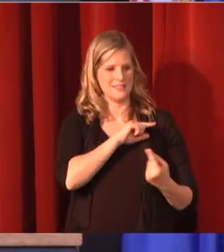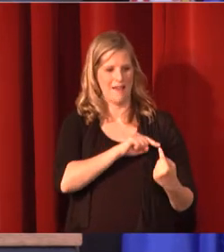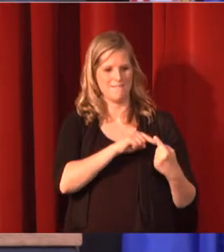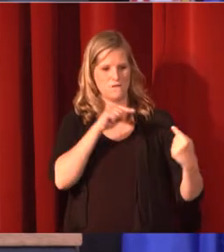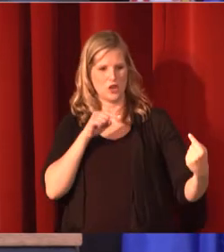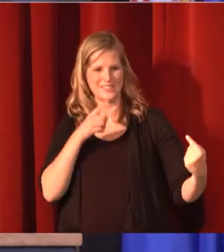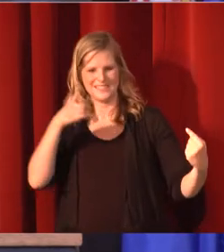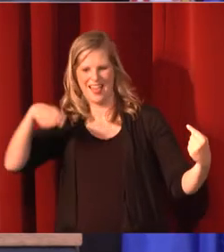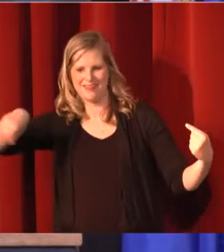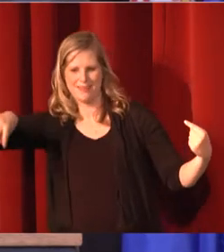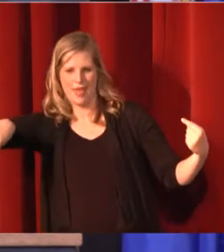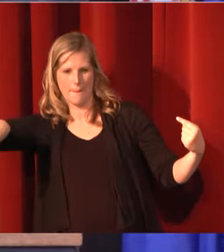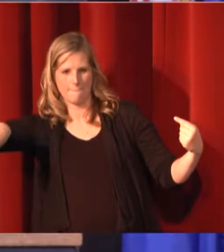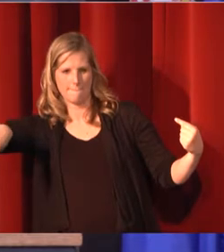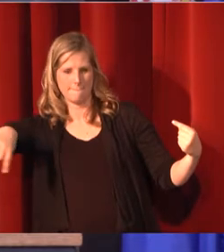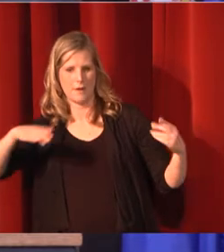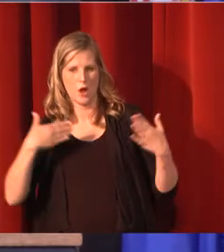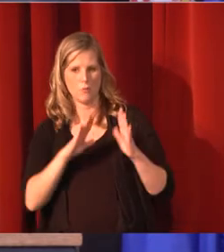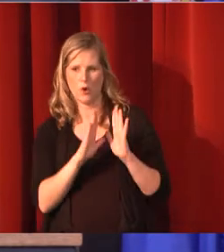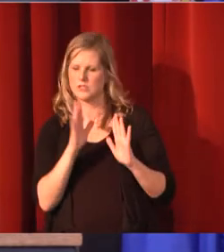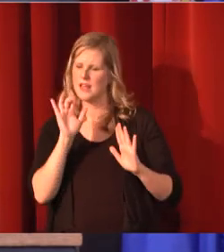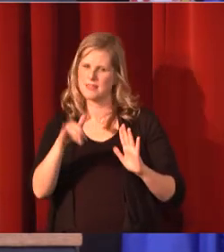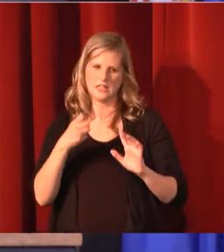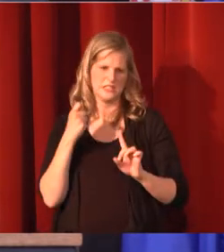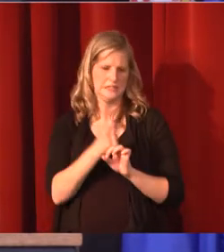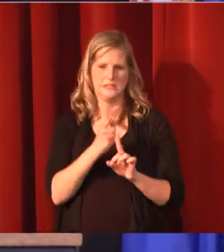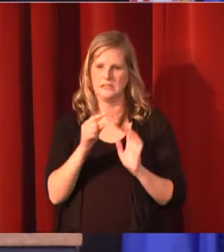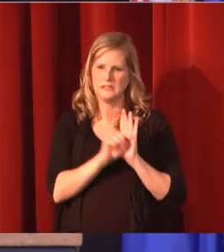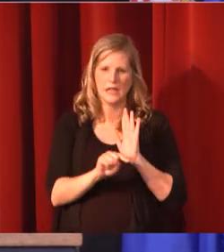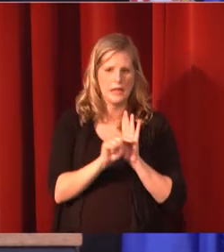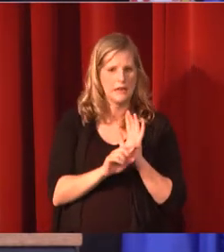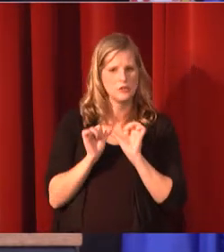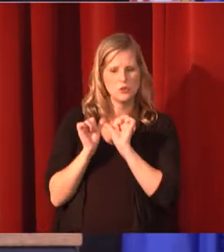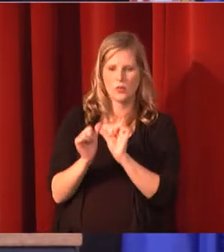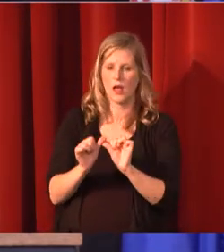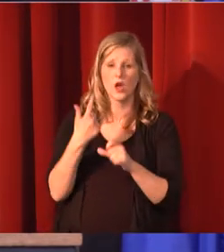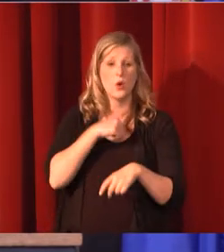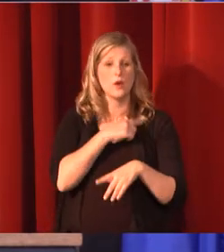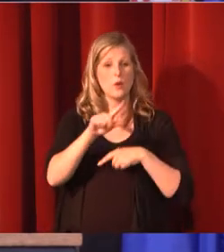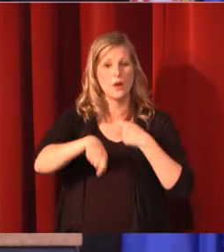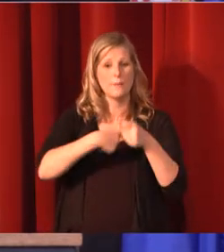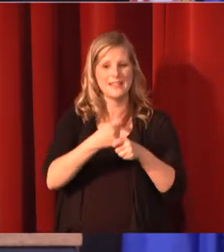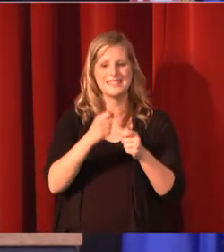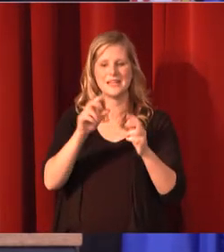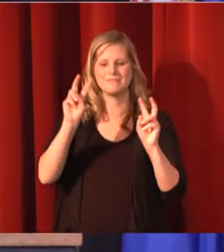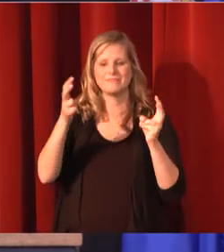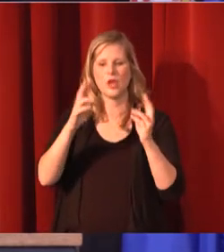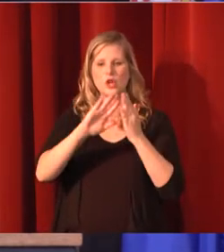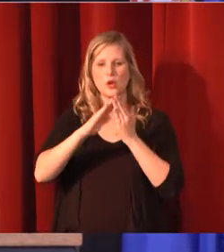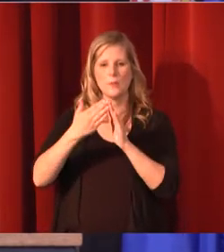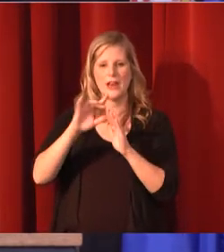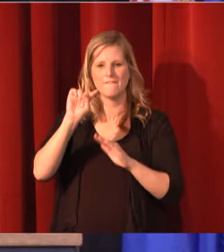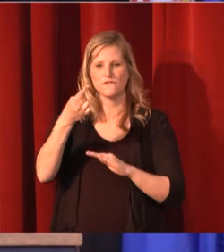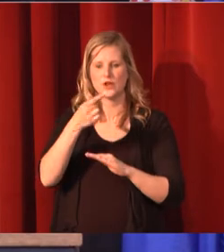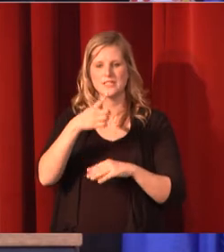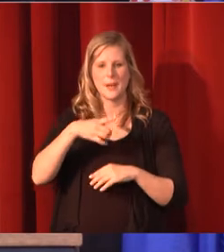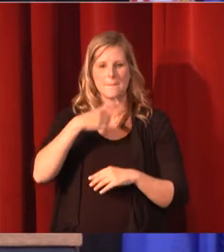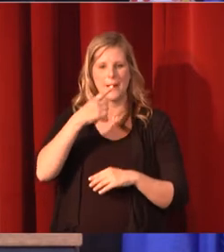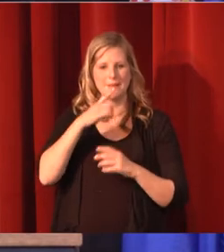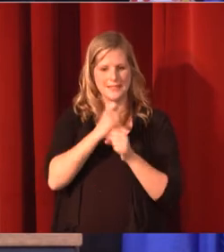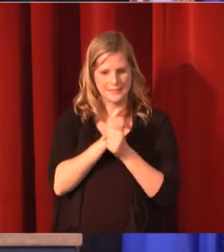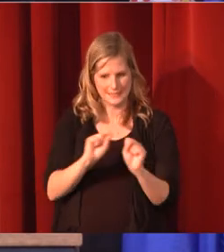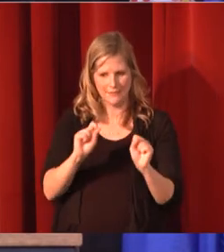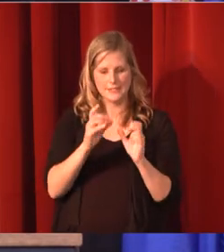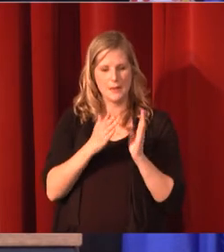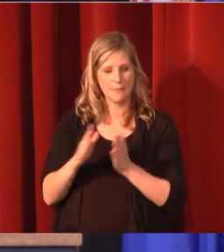that has failed our communities for far too long and replaces it with our community first public safety plan connecting